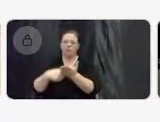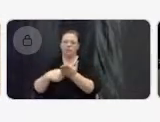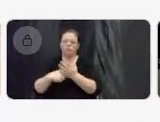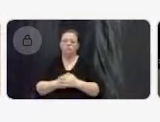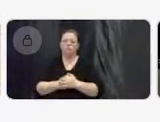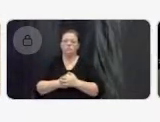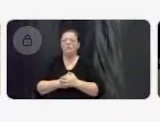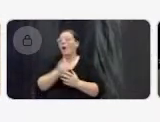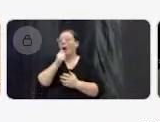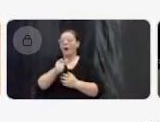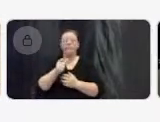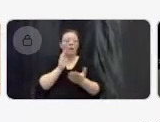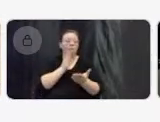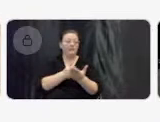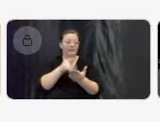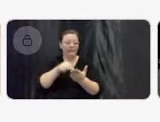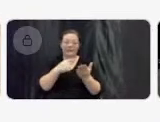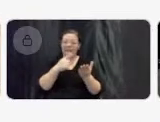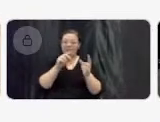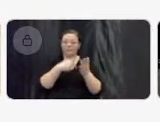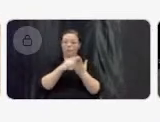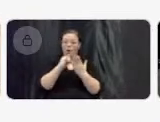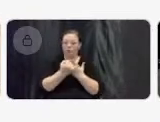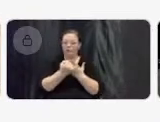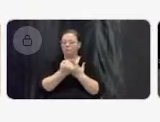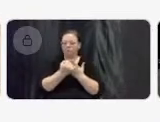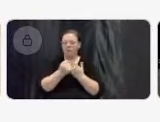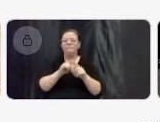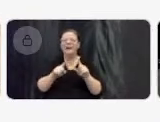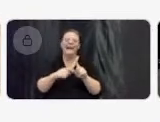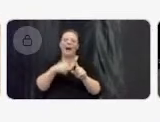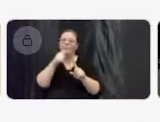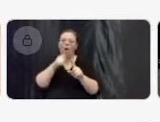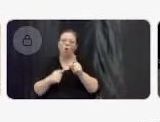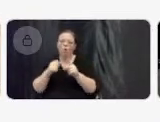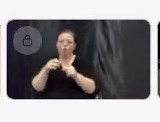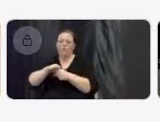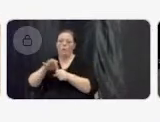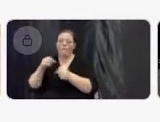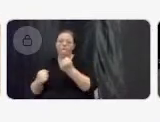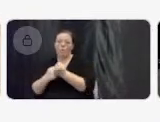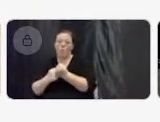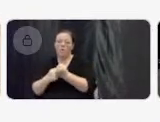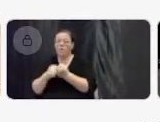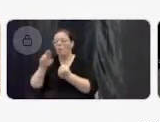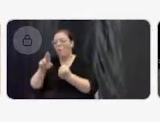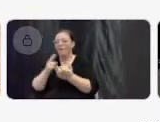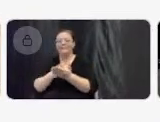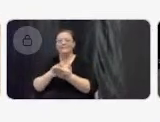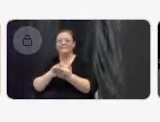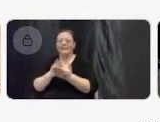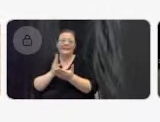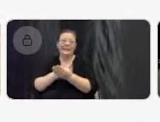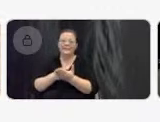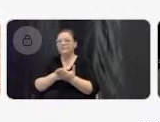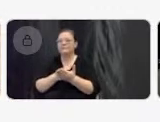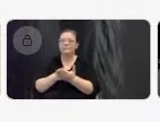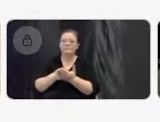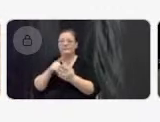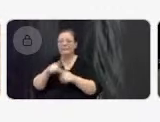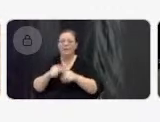not opposed to the project, but I'm not going to vote for it because I'm not necessarily going to vote against it, depending on how the motion